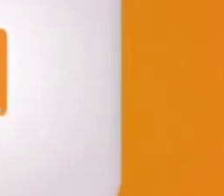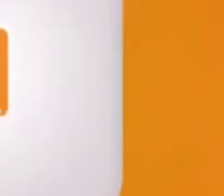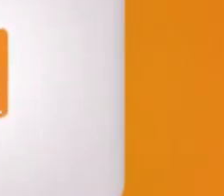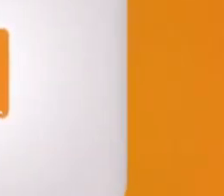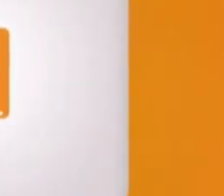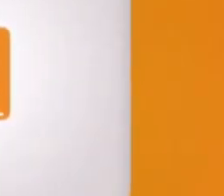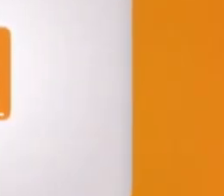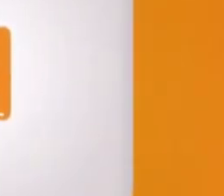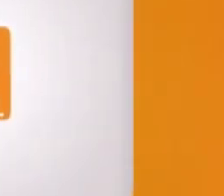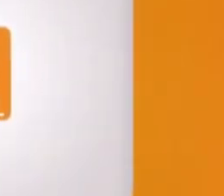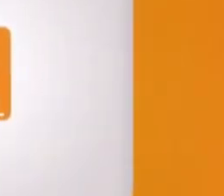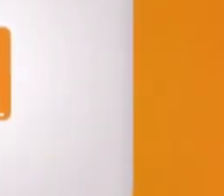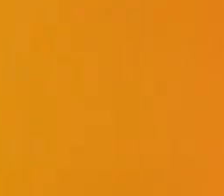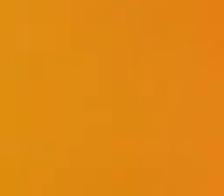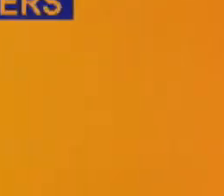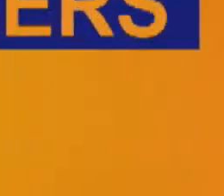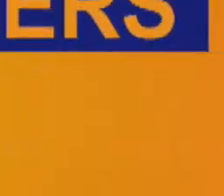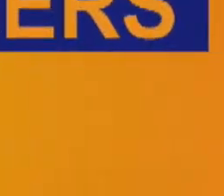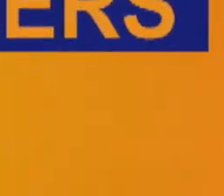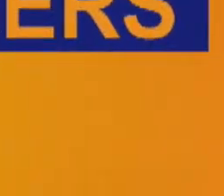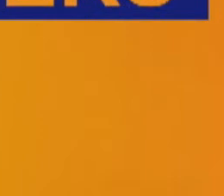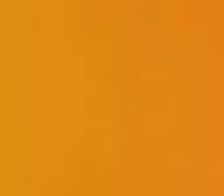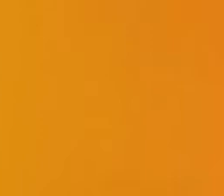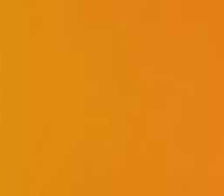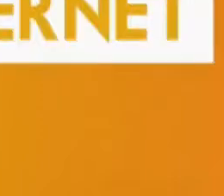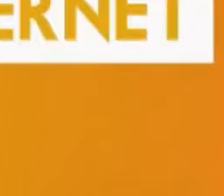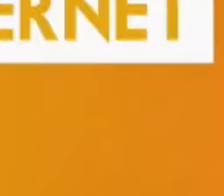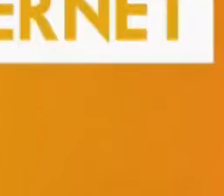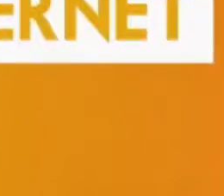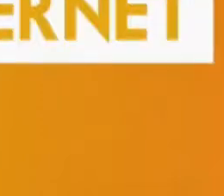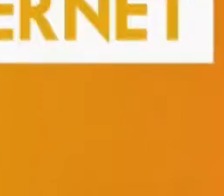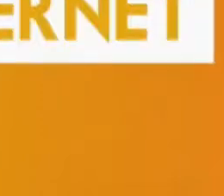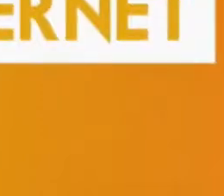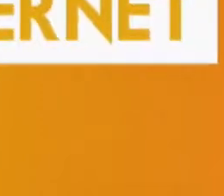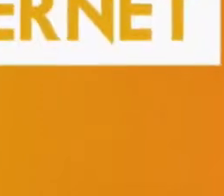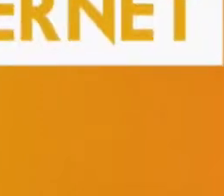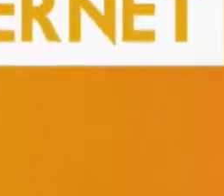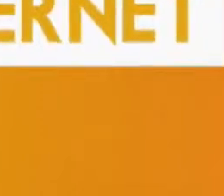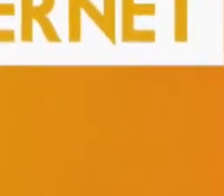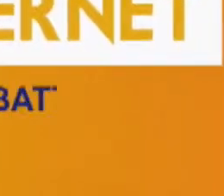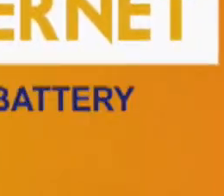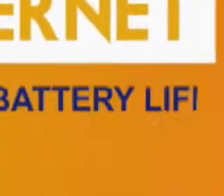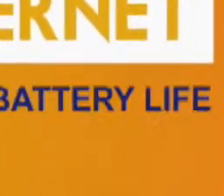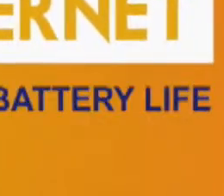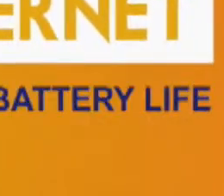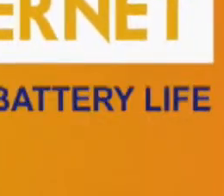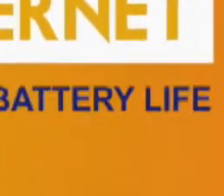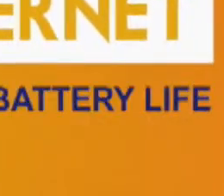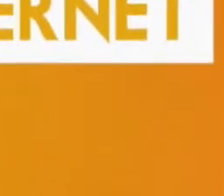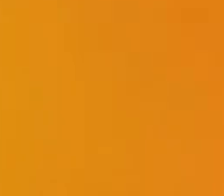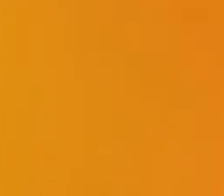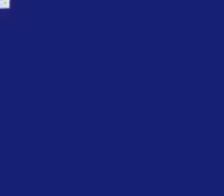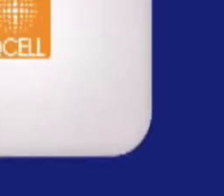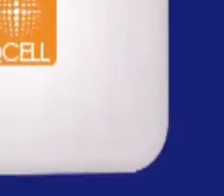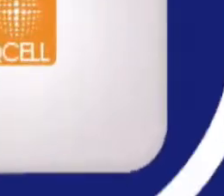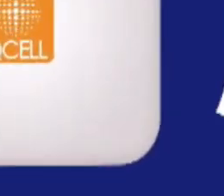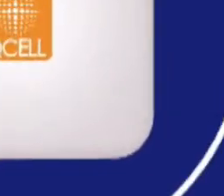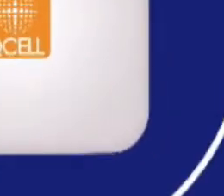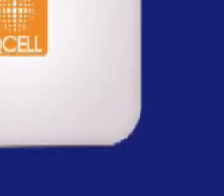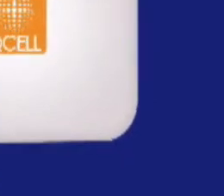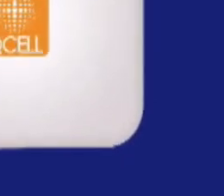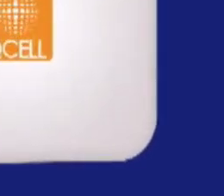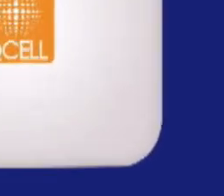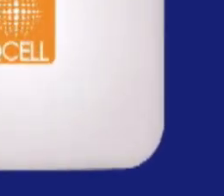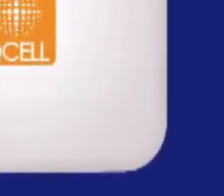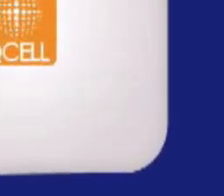just $2,800 and connect up to 15 users with 4G internet speeds and a long-lasting battery life. So rush now